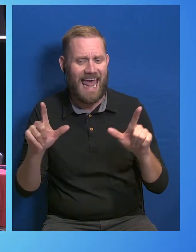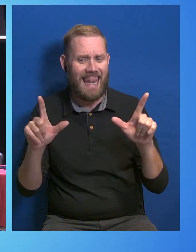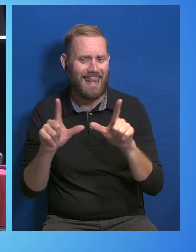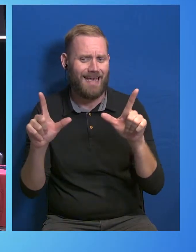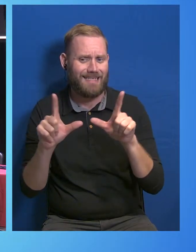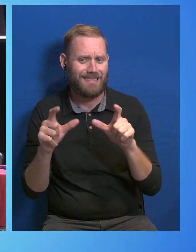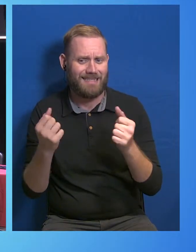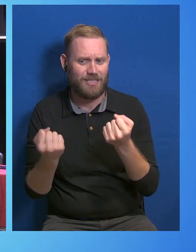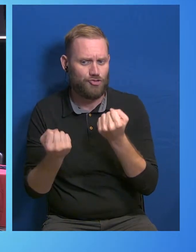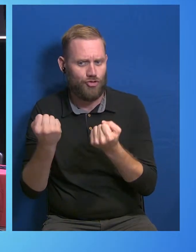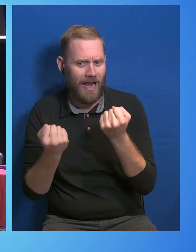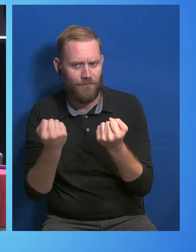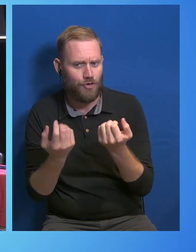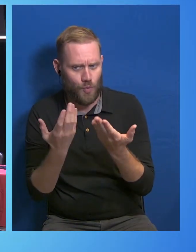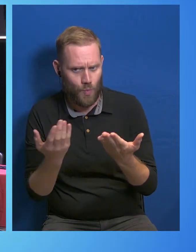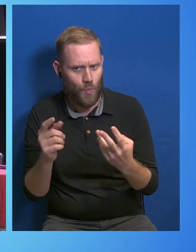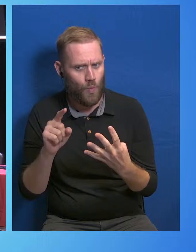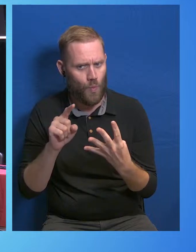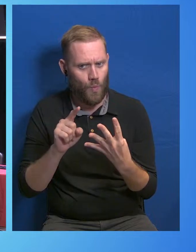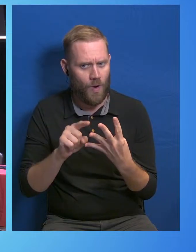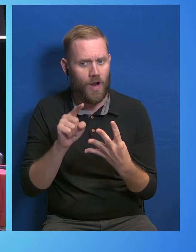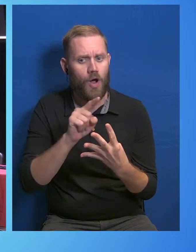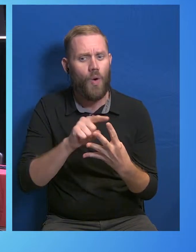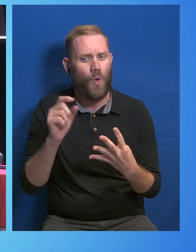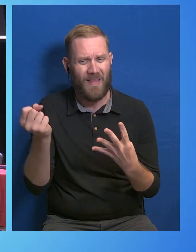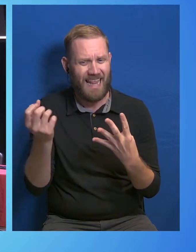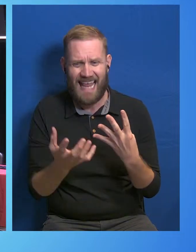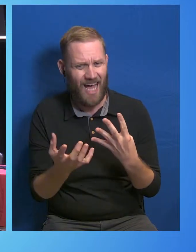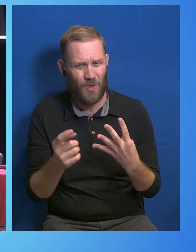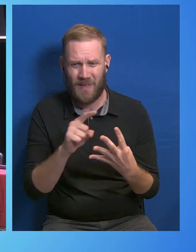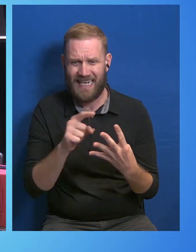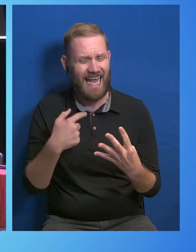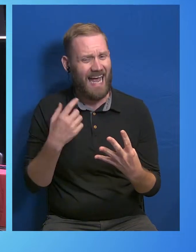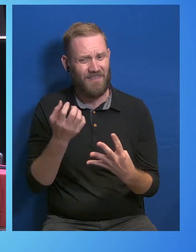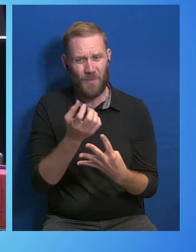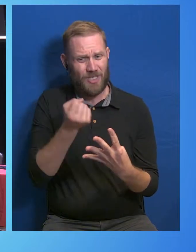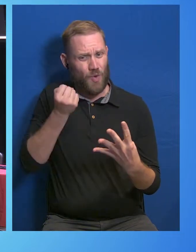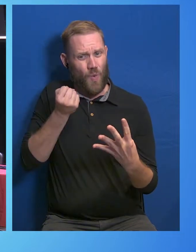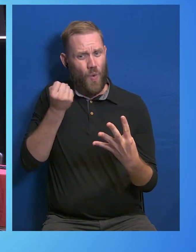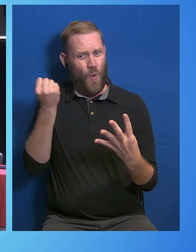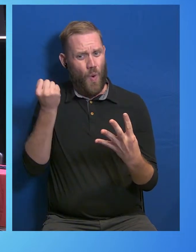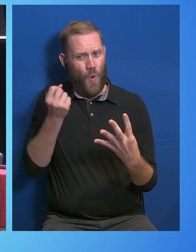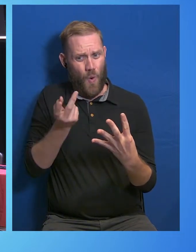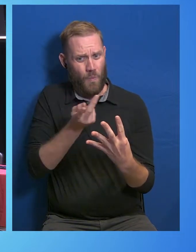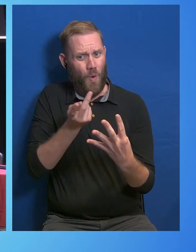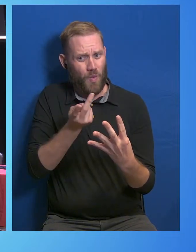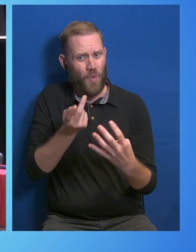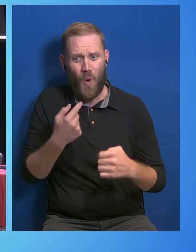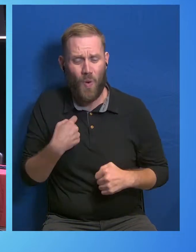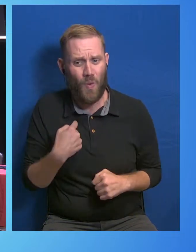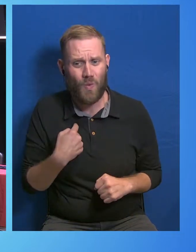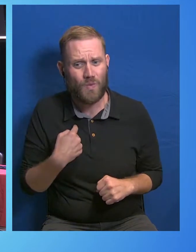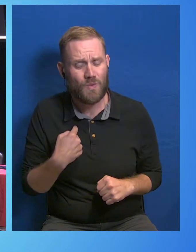1 or the lottery. I really think that we should hold off on